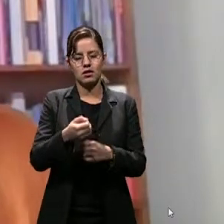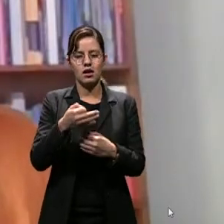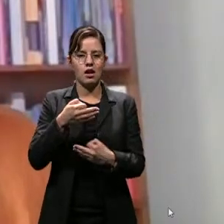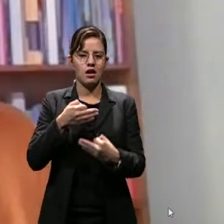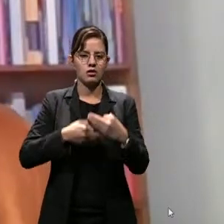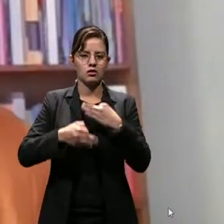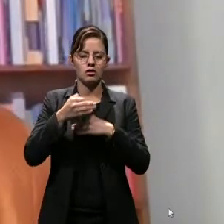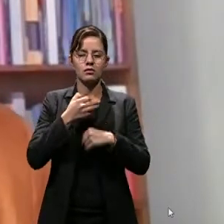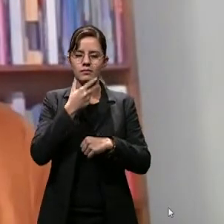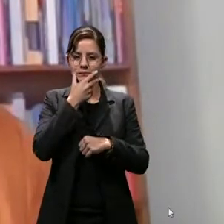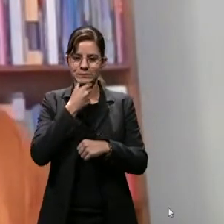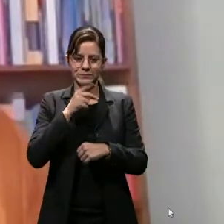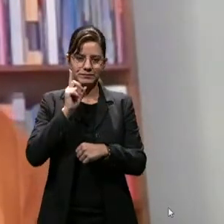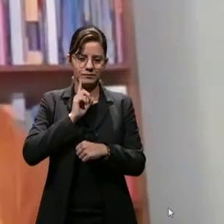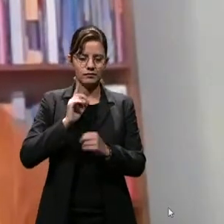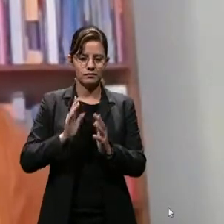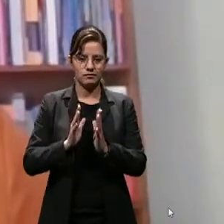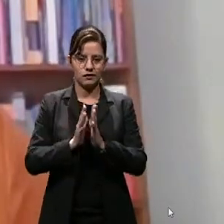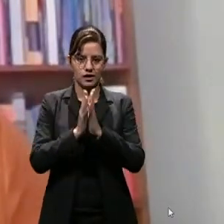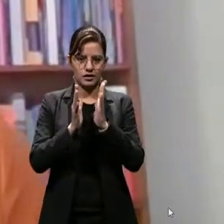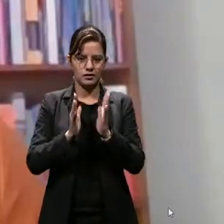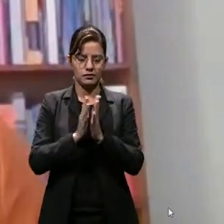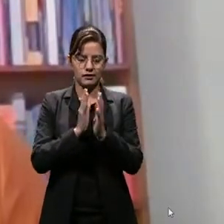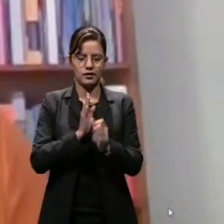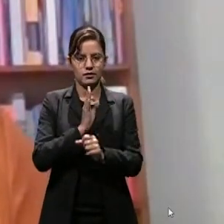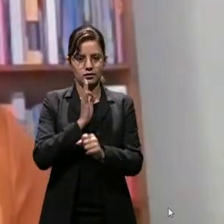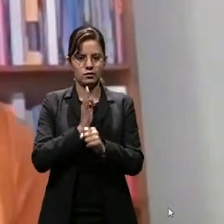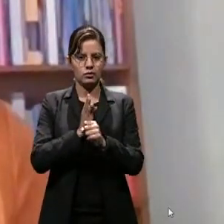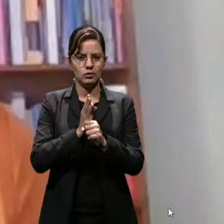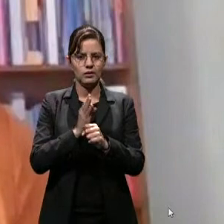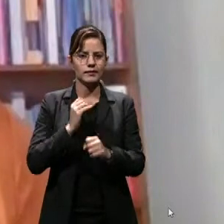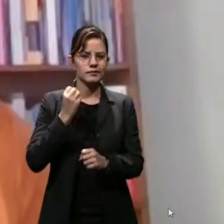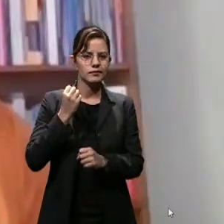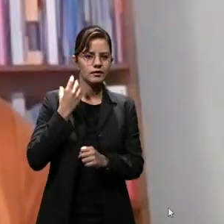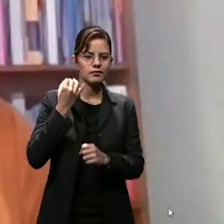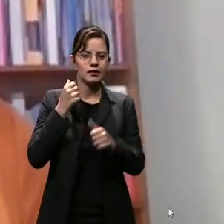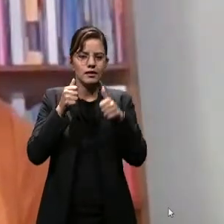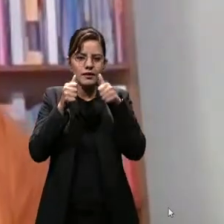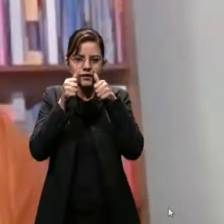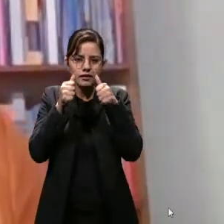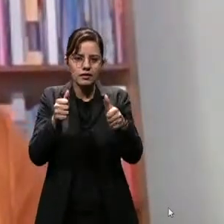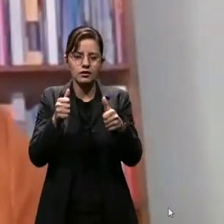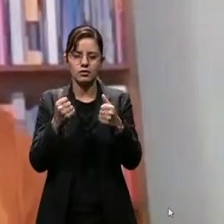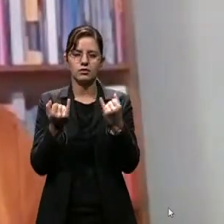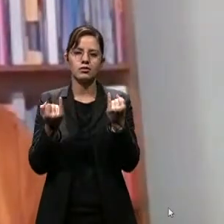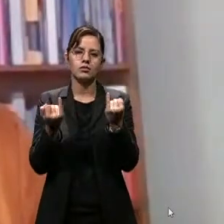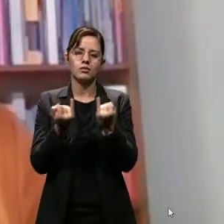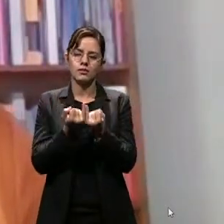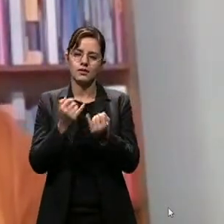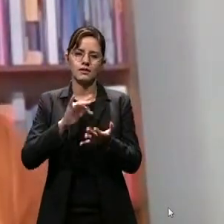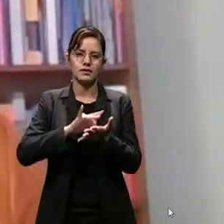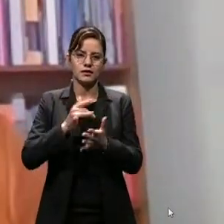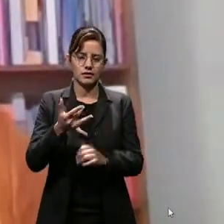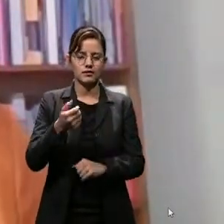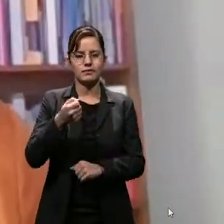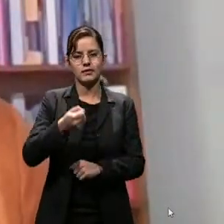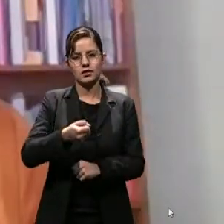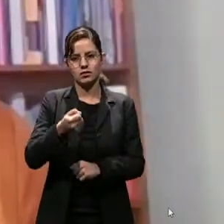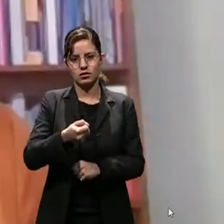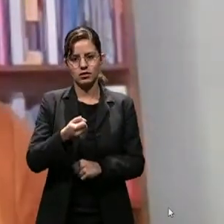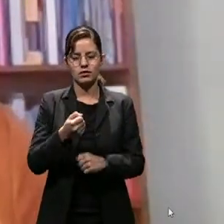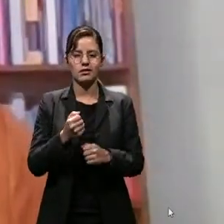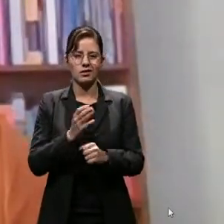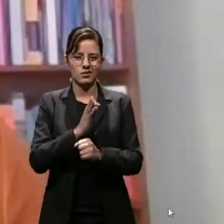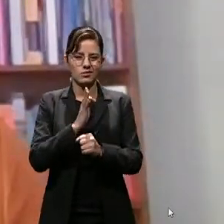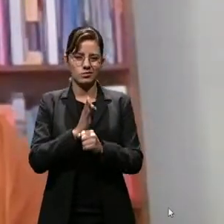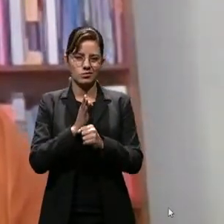each and all of you who are following this summit. And I also want to greet